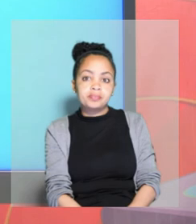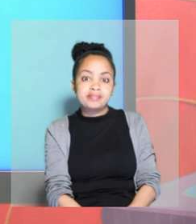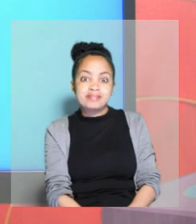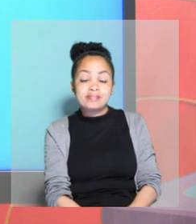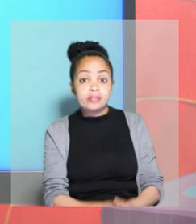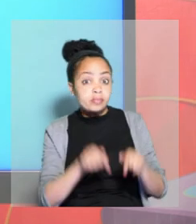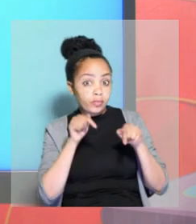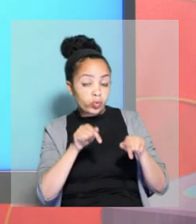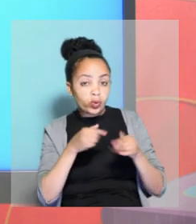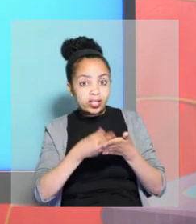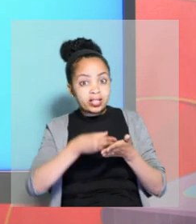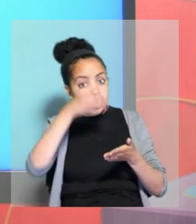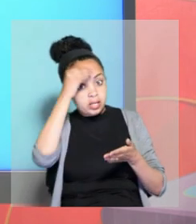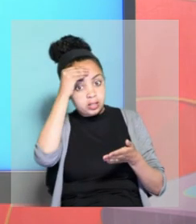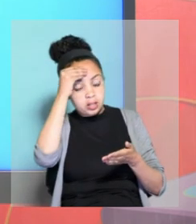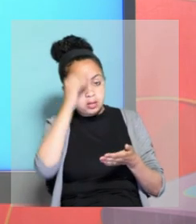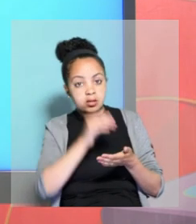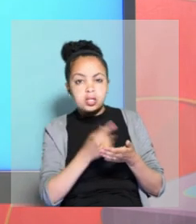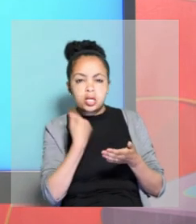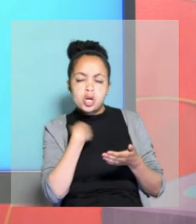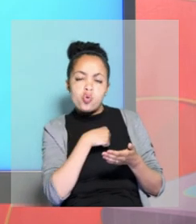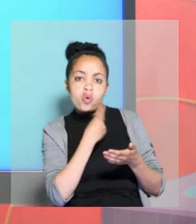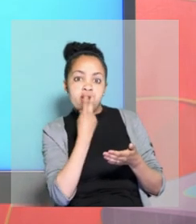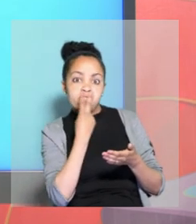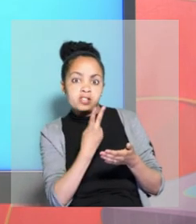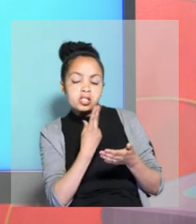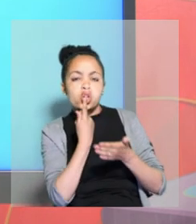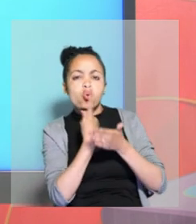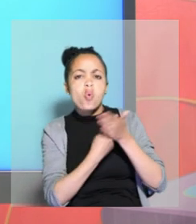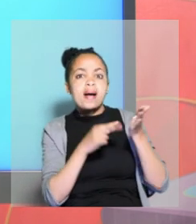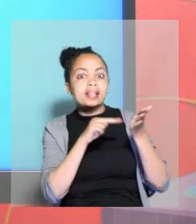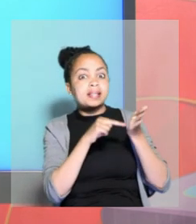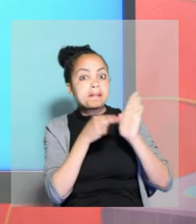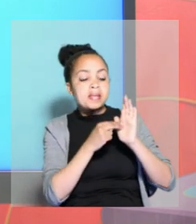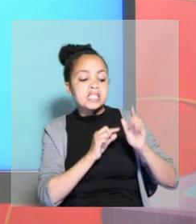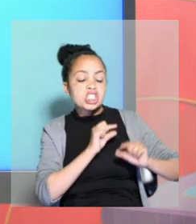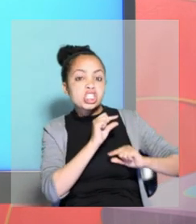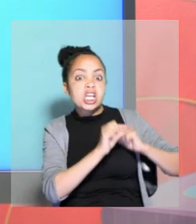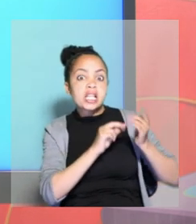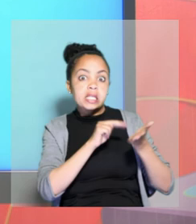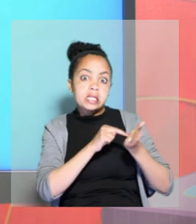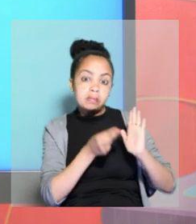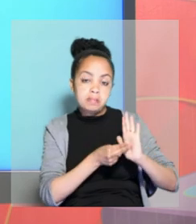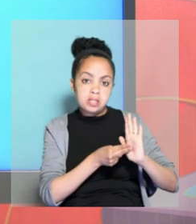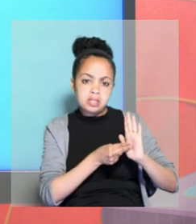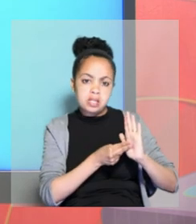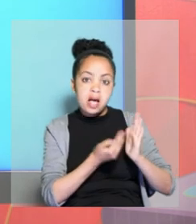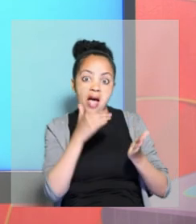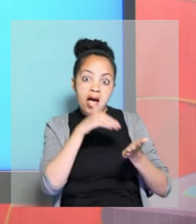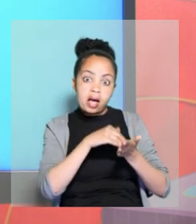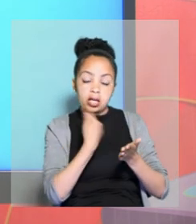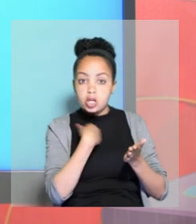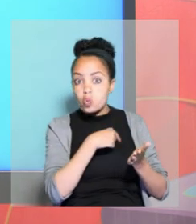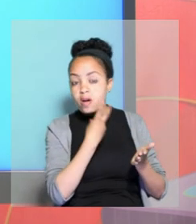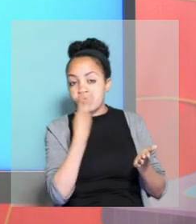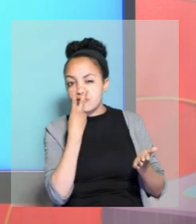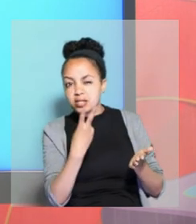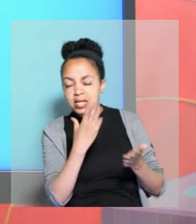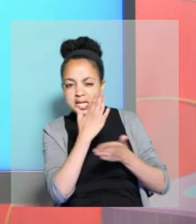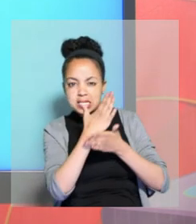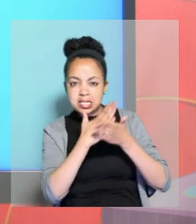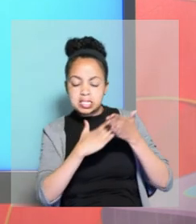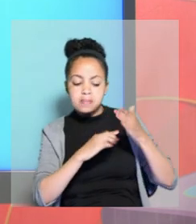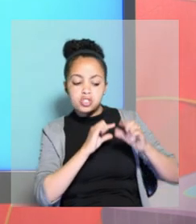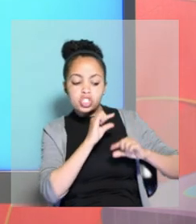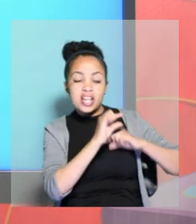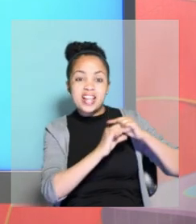In our today's lesson, we have seen what biomes genetics to mean. And again, we have seen some